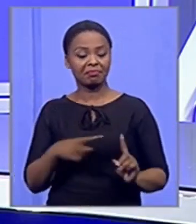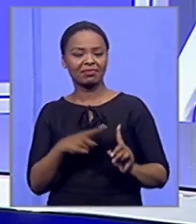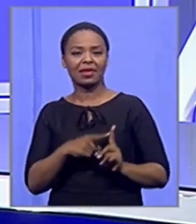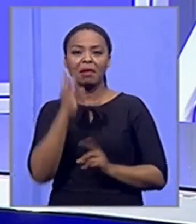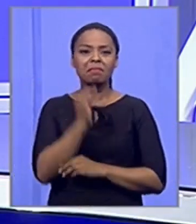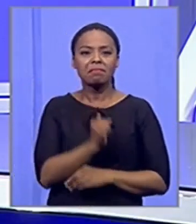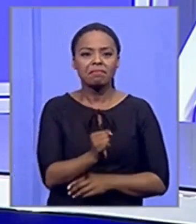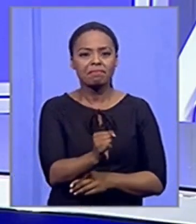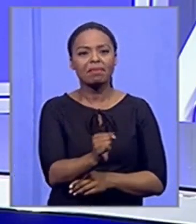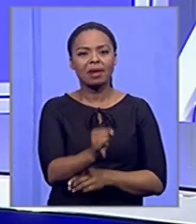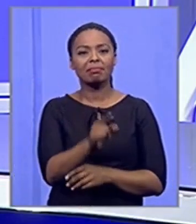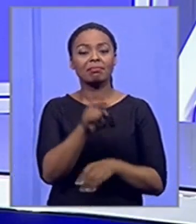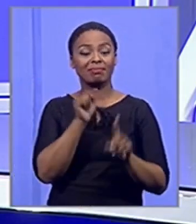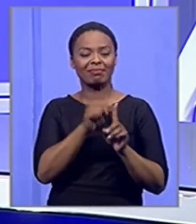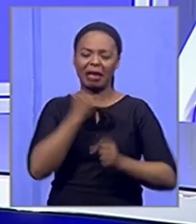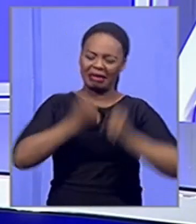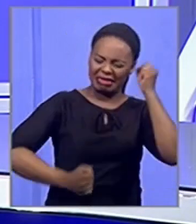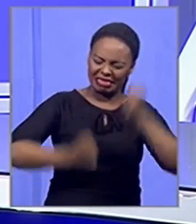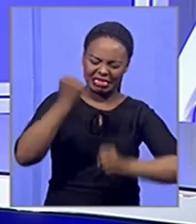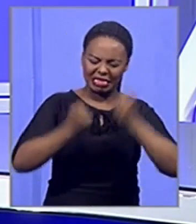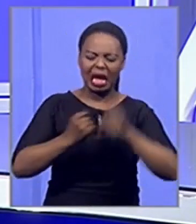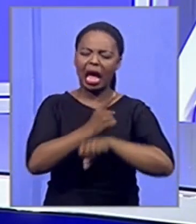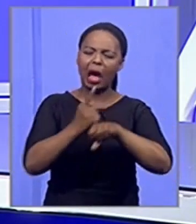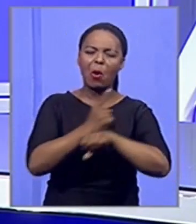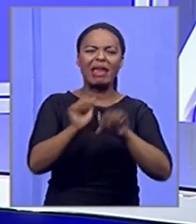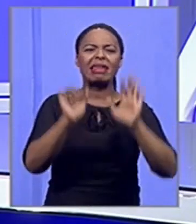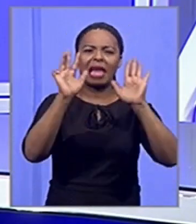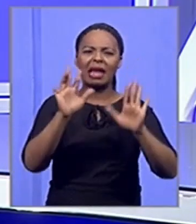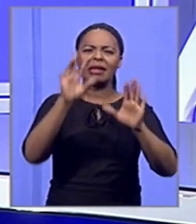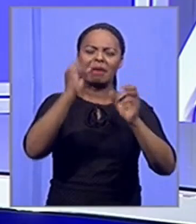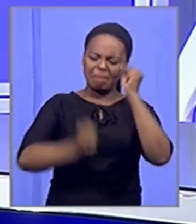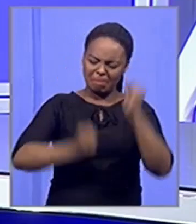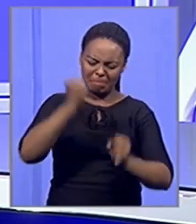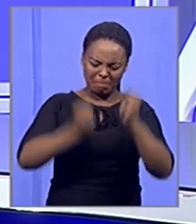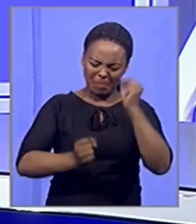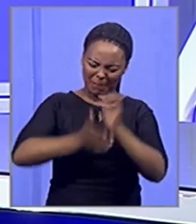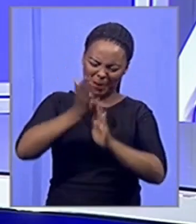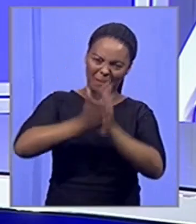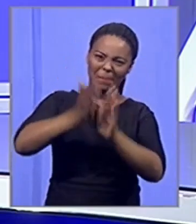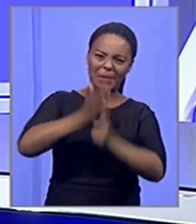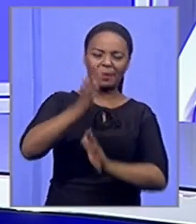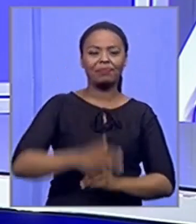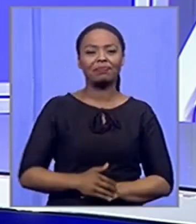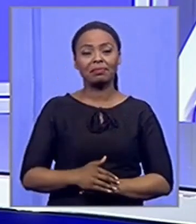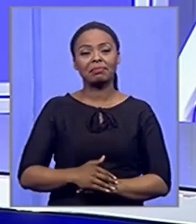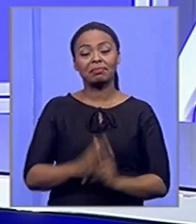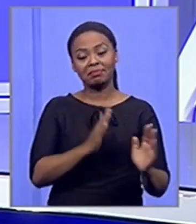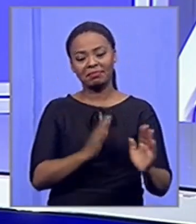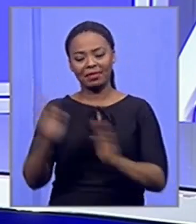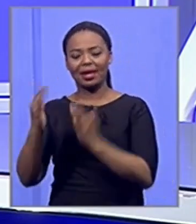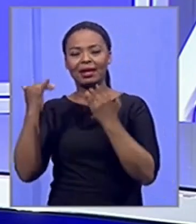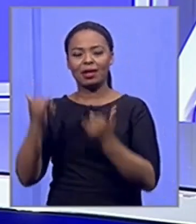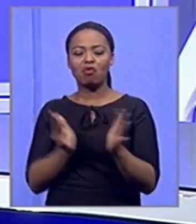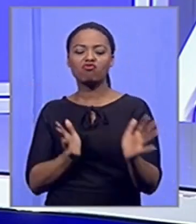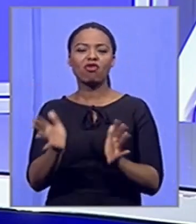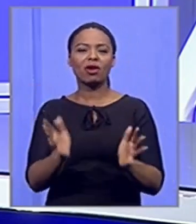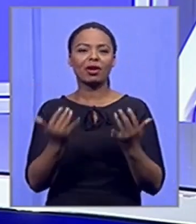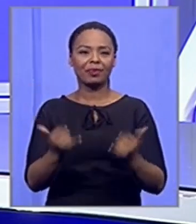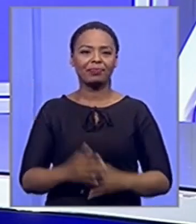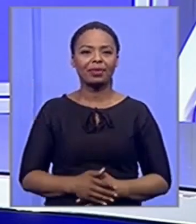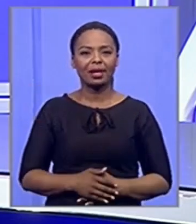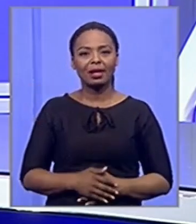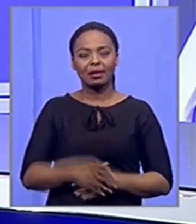Mosehla ya mathileng comrades a etsa 9 hours mme ha re fetela pele jwale re kena tabeng ya papadi ya bolo e le mokwetlisi wa